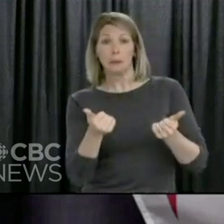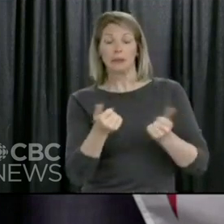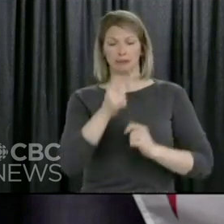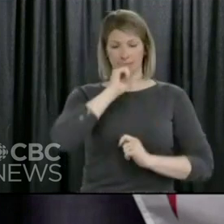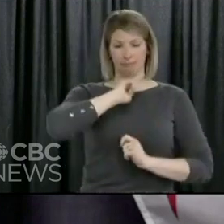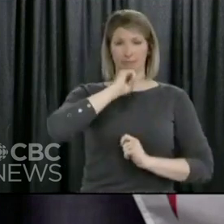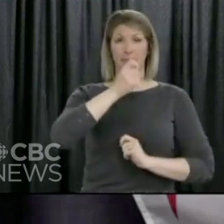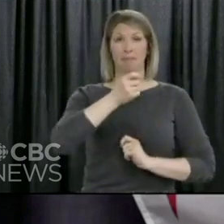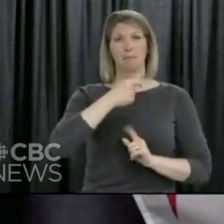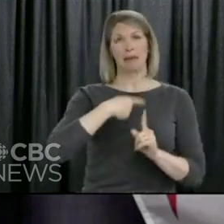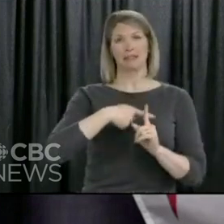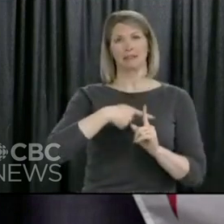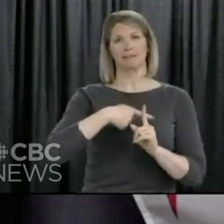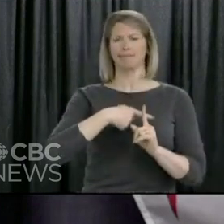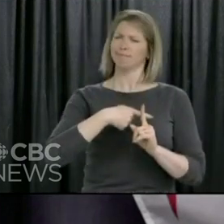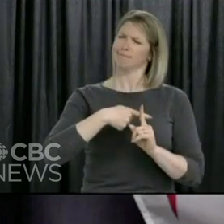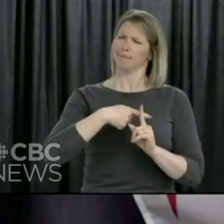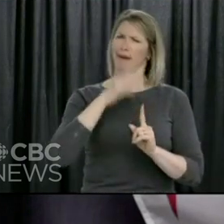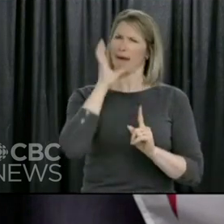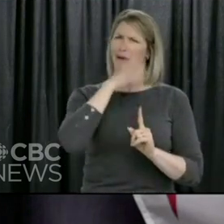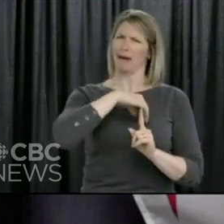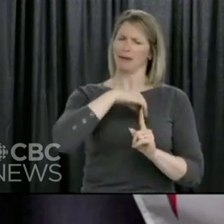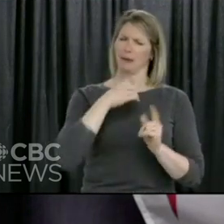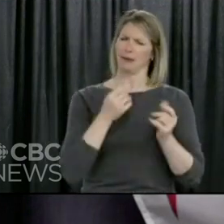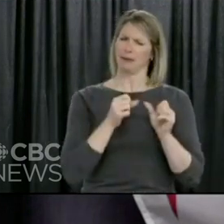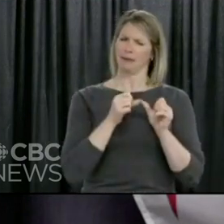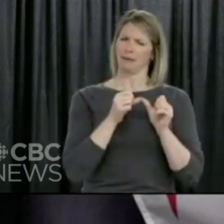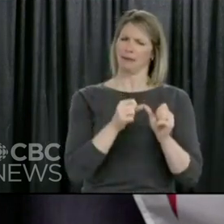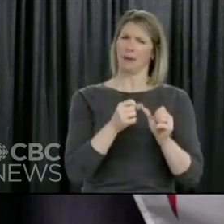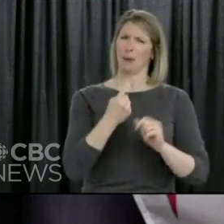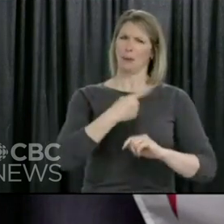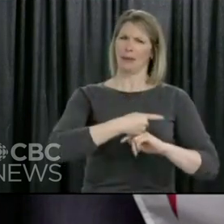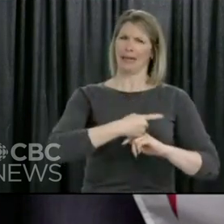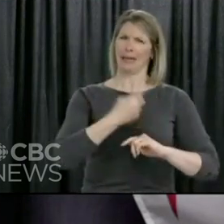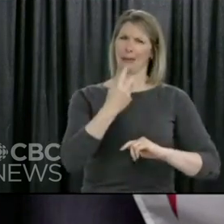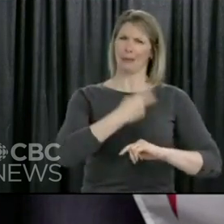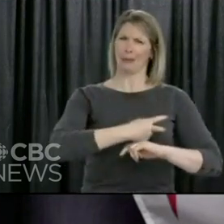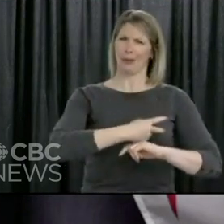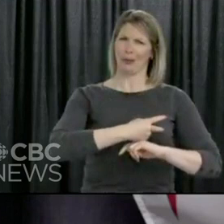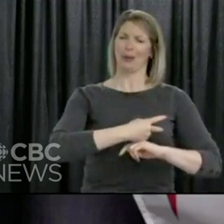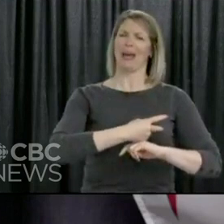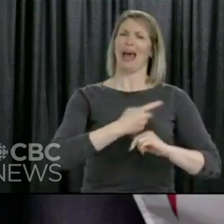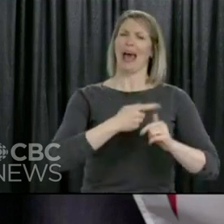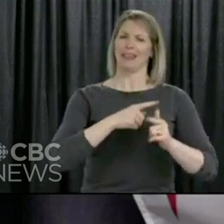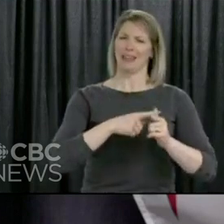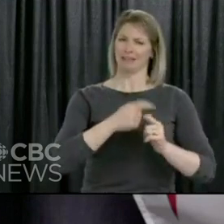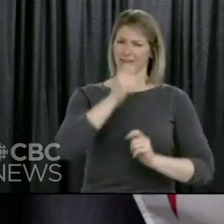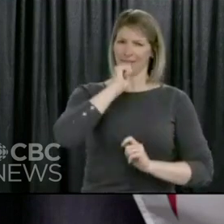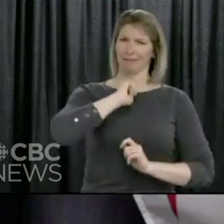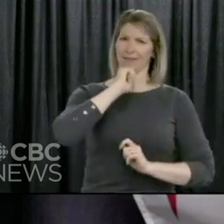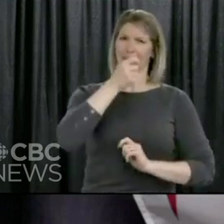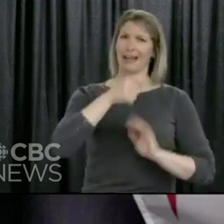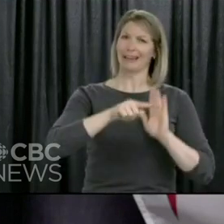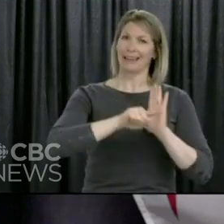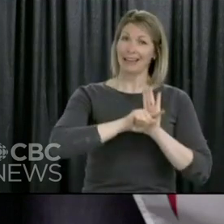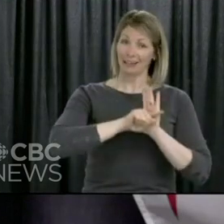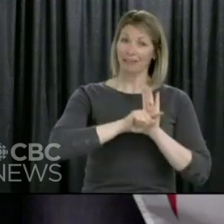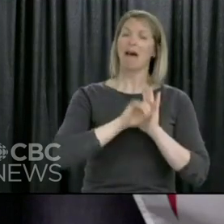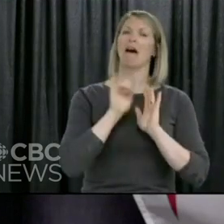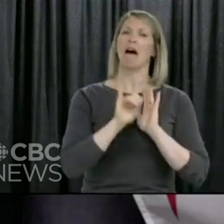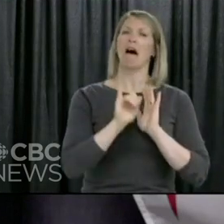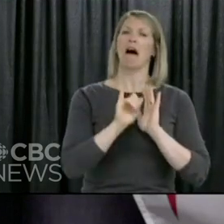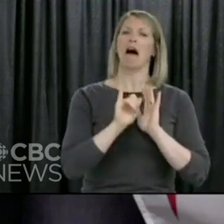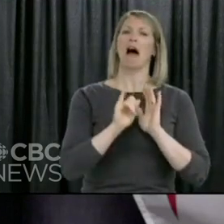24 hours apart. So that is part of the reason why you still see what